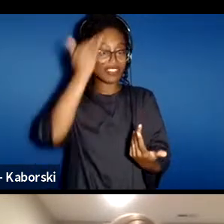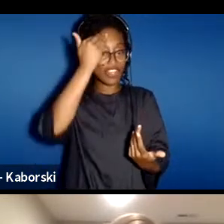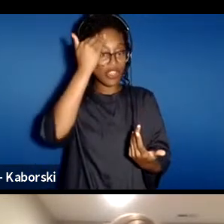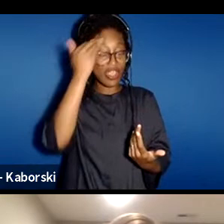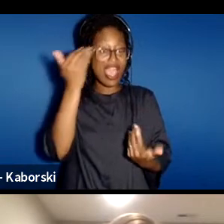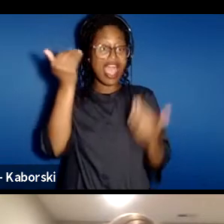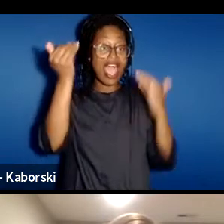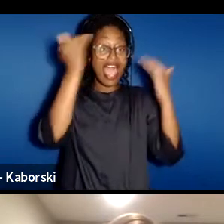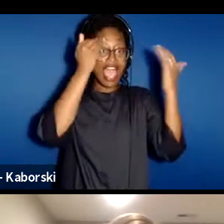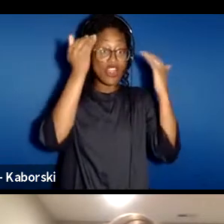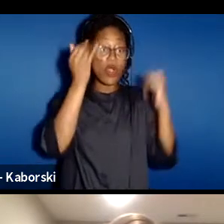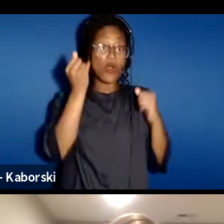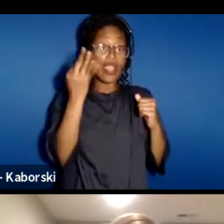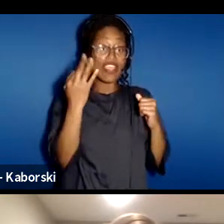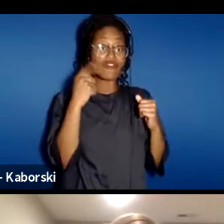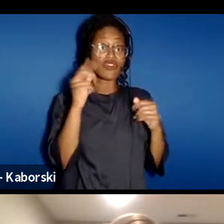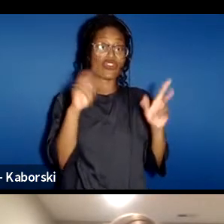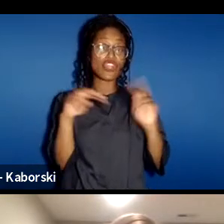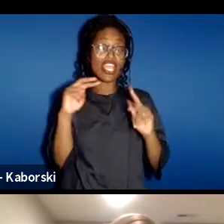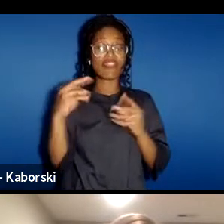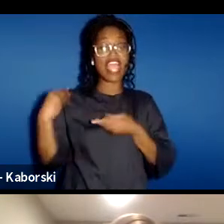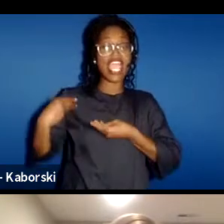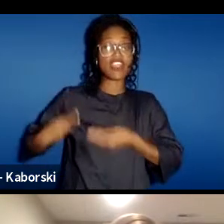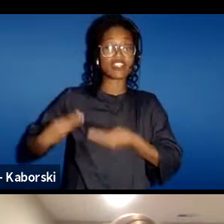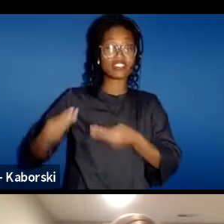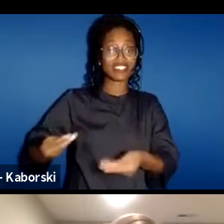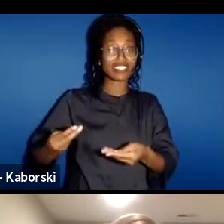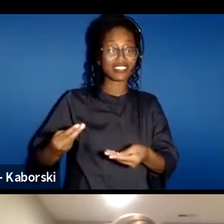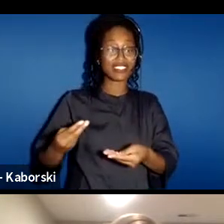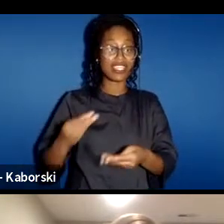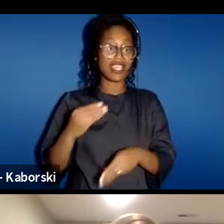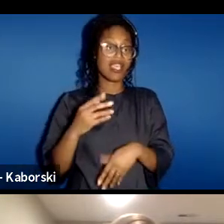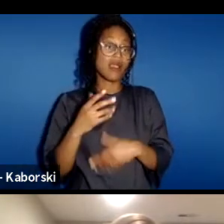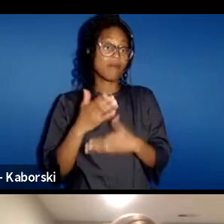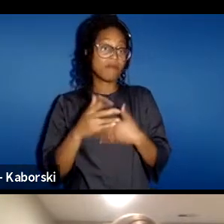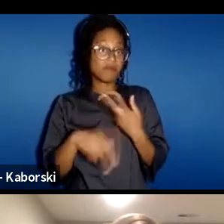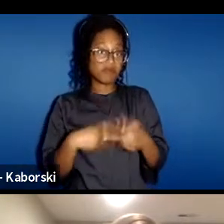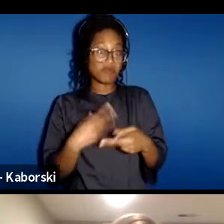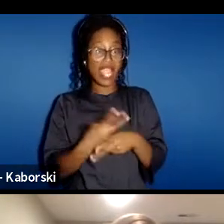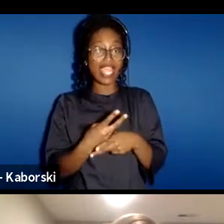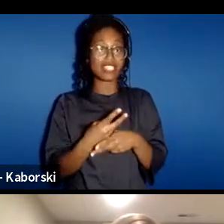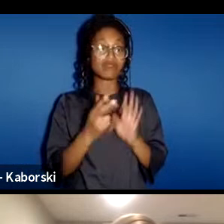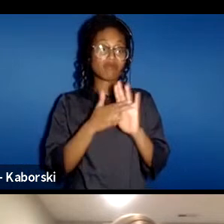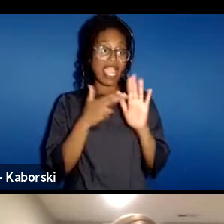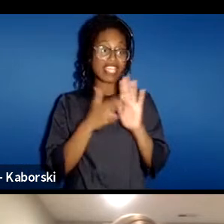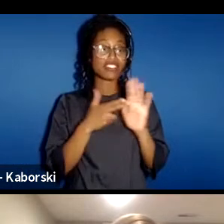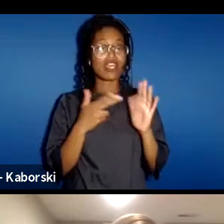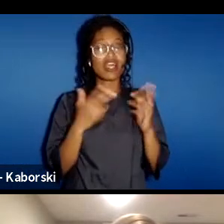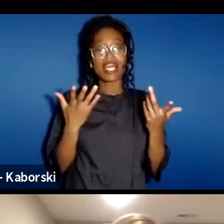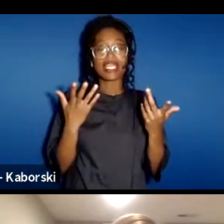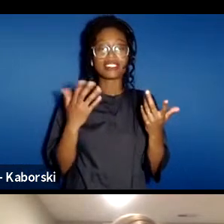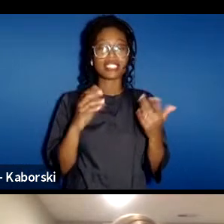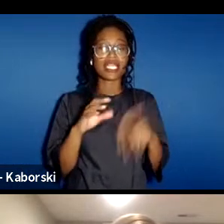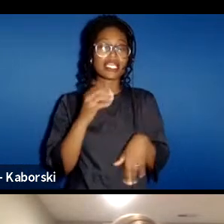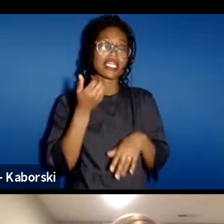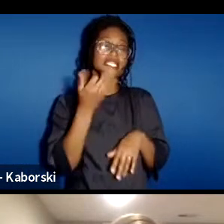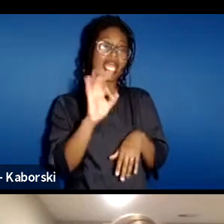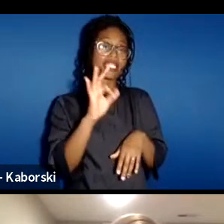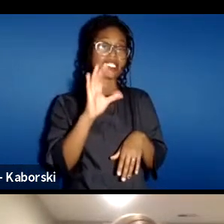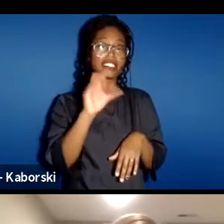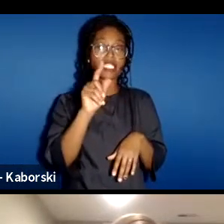if you kind of look at sort of the heritage brands, there are a lot of that's dominated by a Western 19th